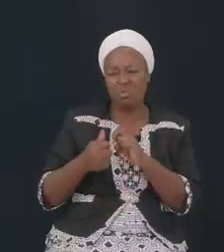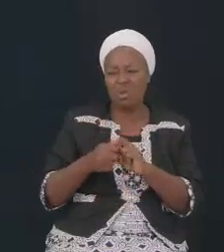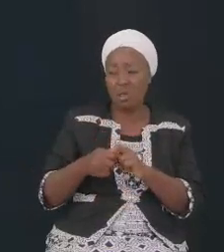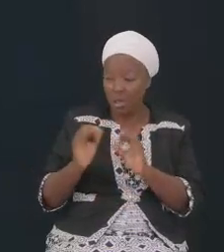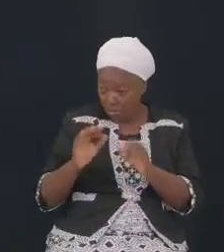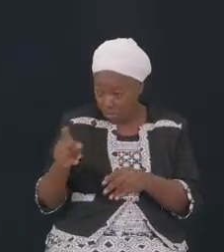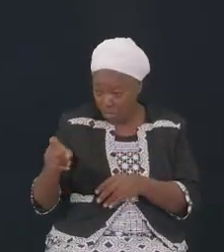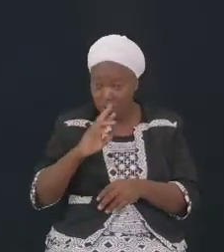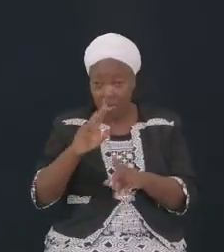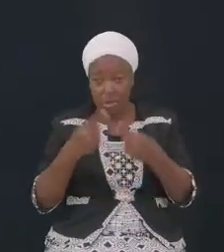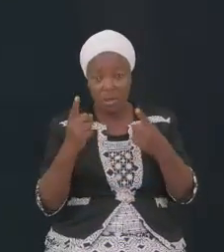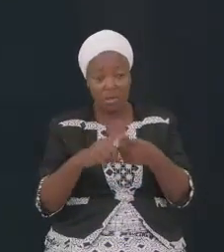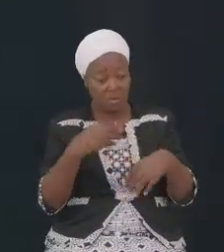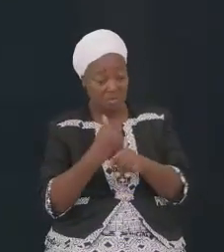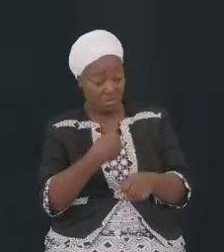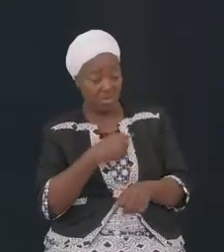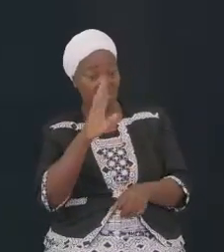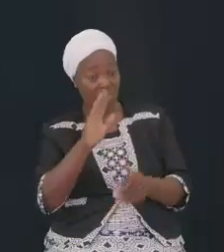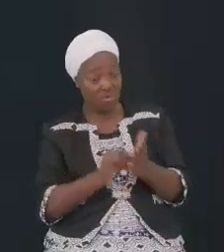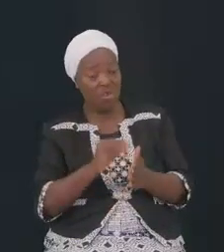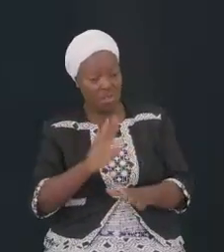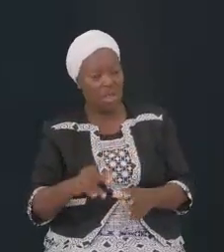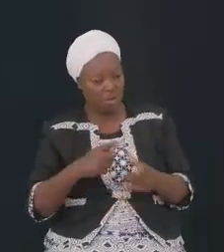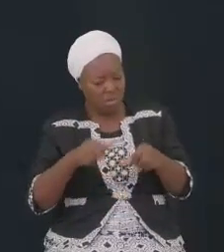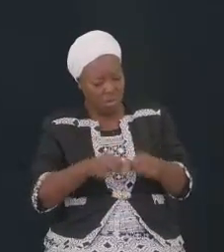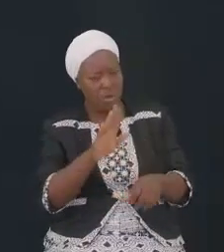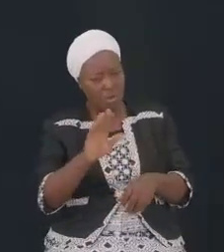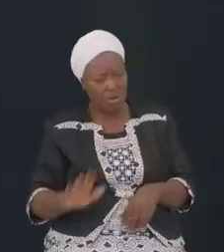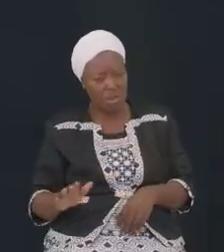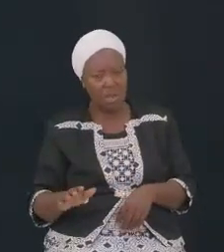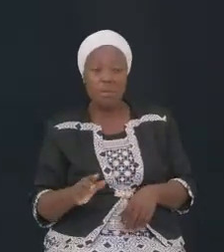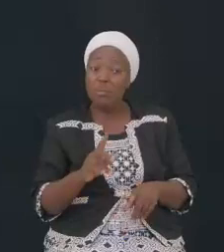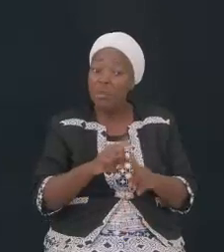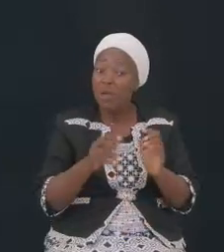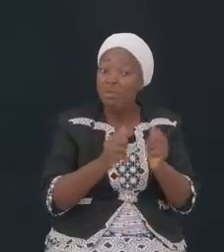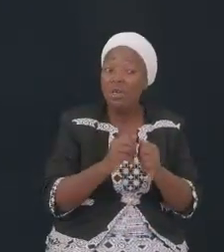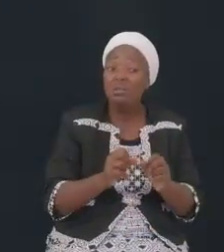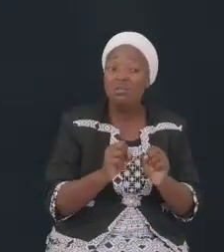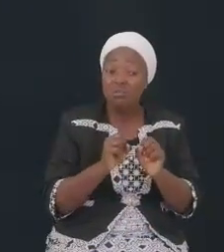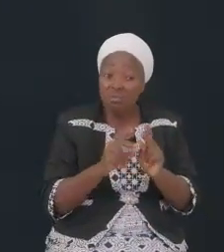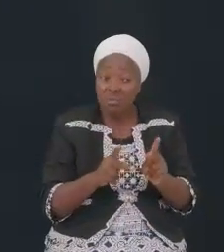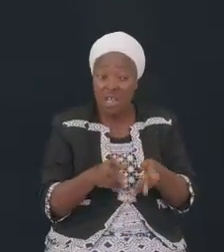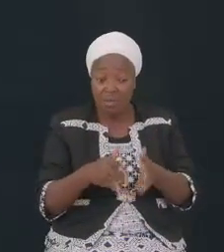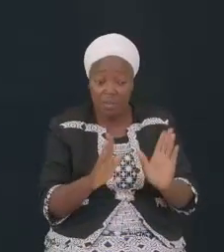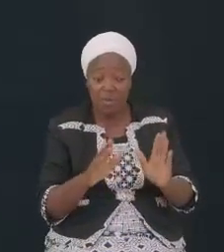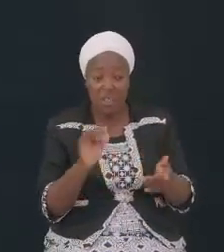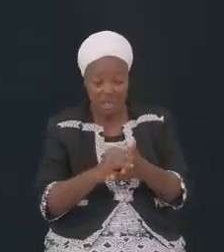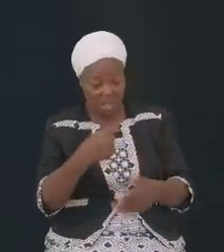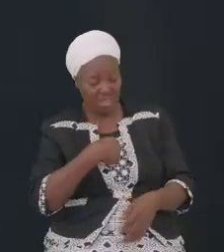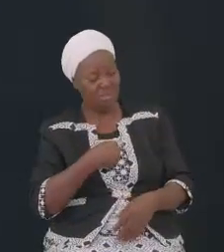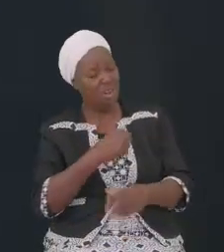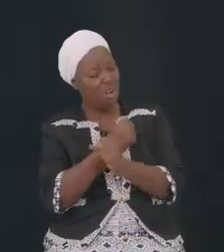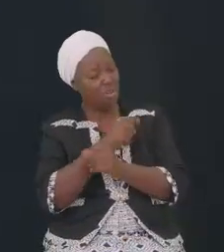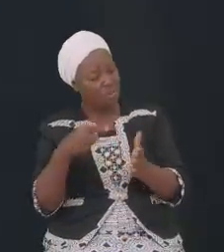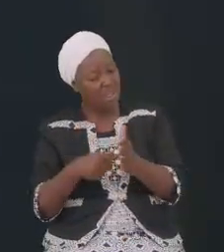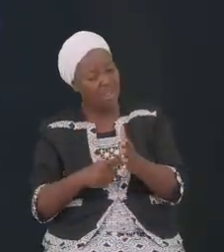to make me your child, I remain your child with the permission that I love this above